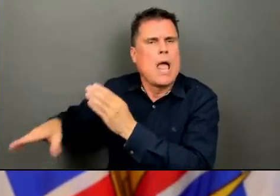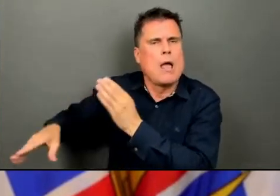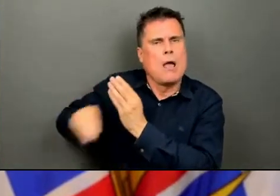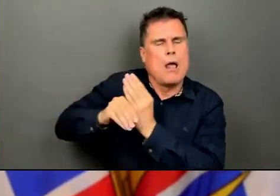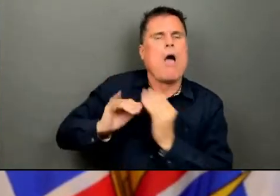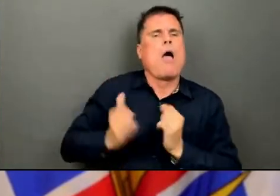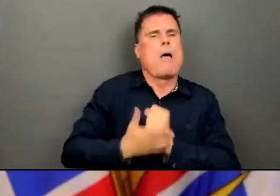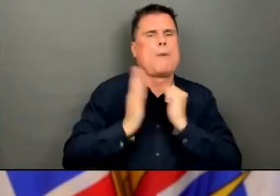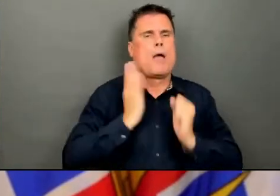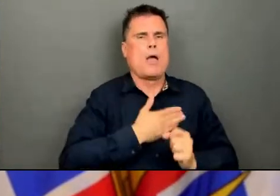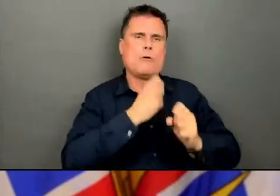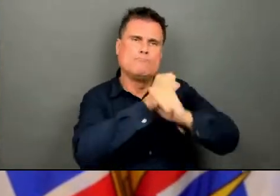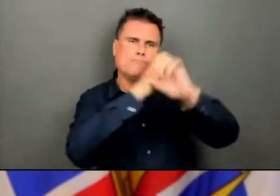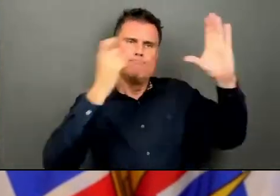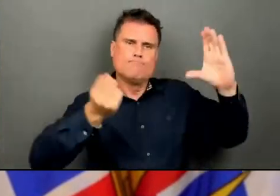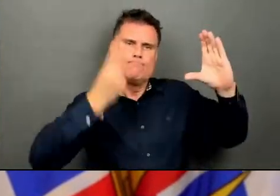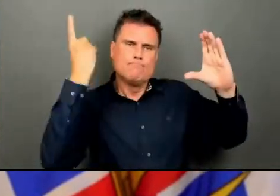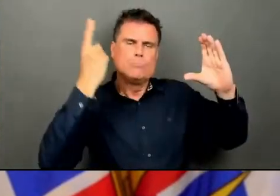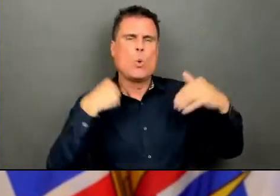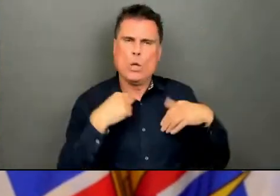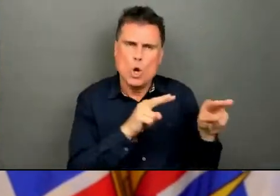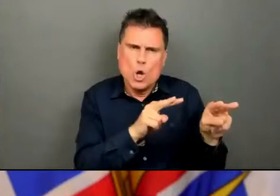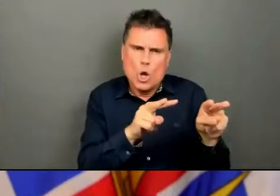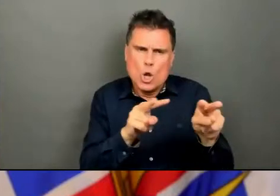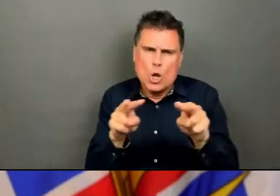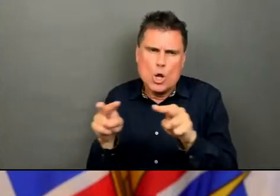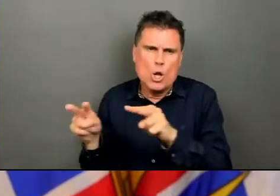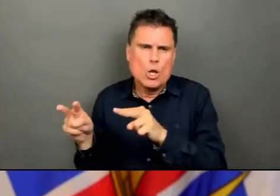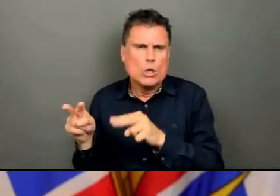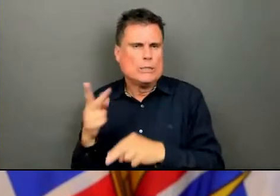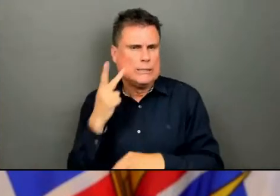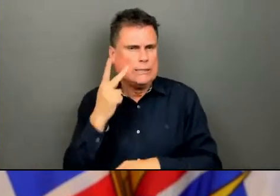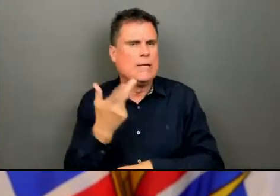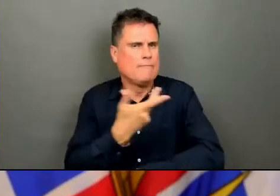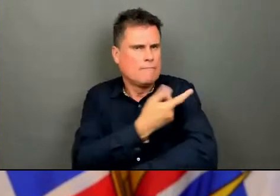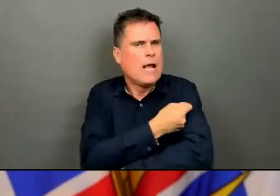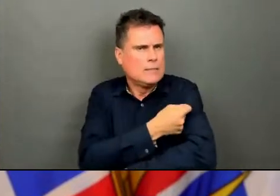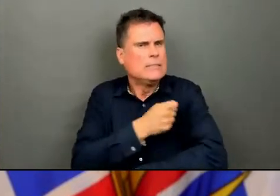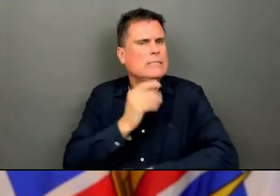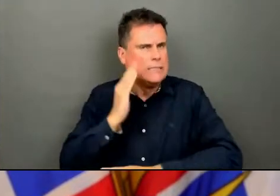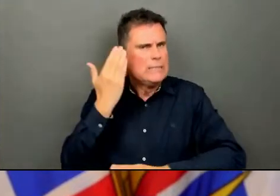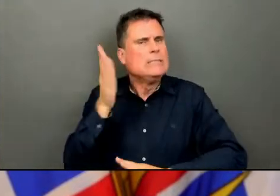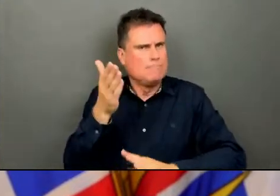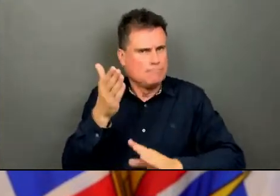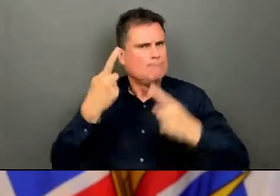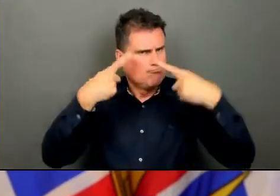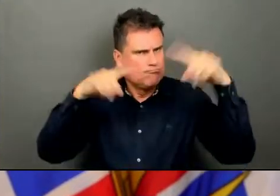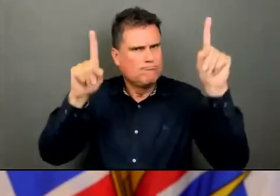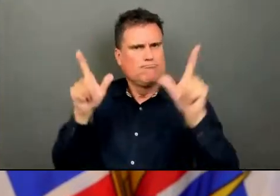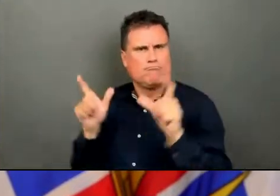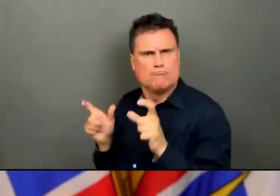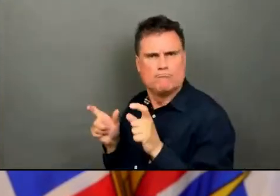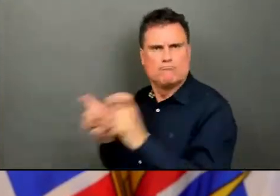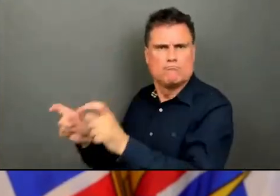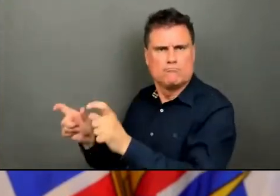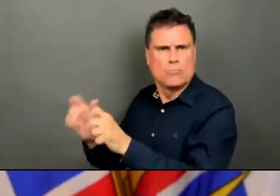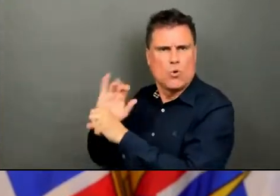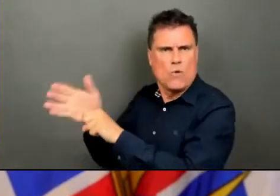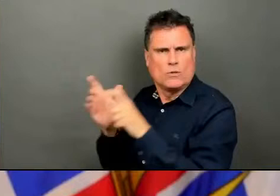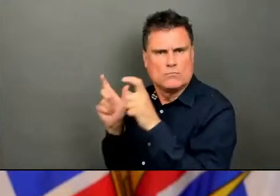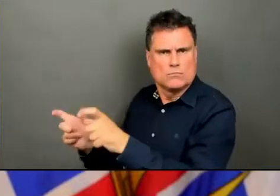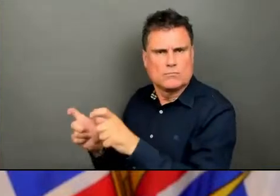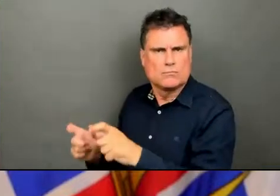real life data that we see about how well these vaccines protect us. And does that little bit of extra antibody